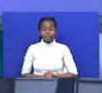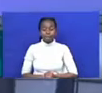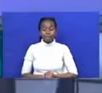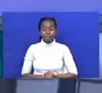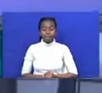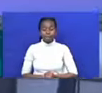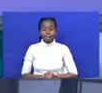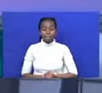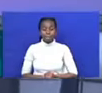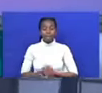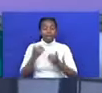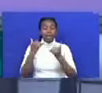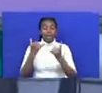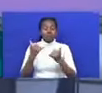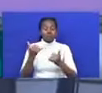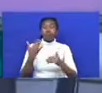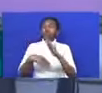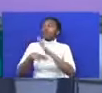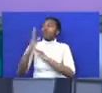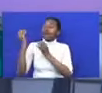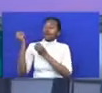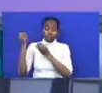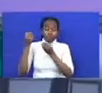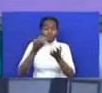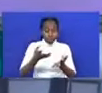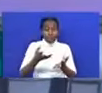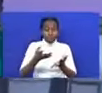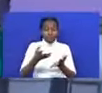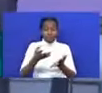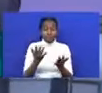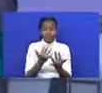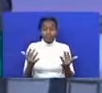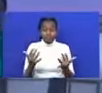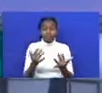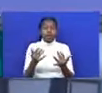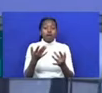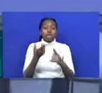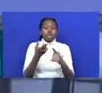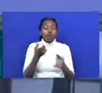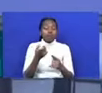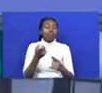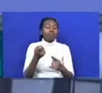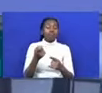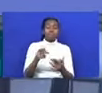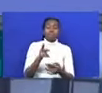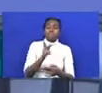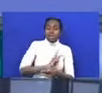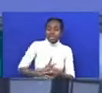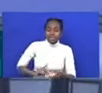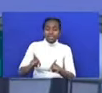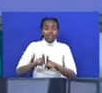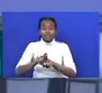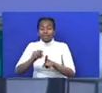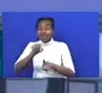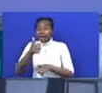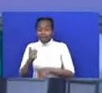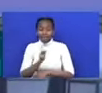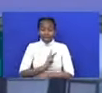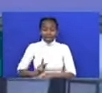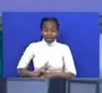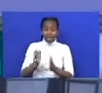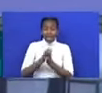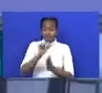by God as shepherds, both kings and priests that are among us, is something we must take cognizance of and position